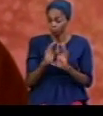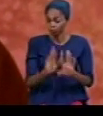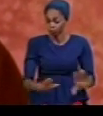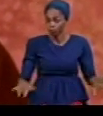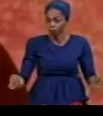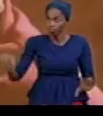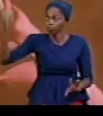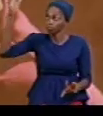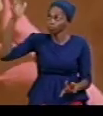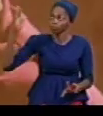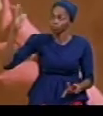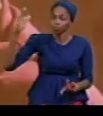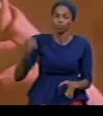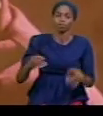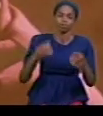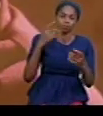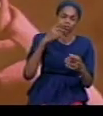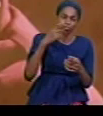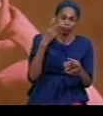tribe of Judah.